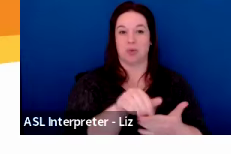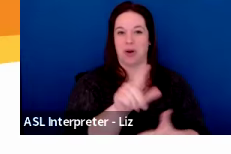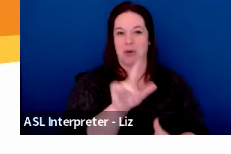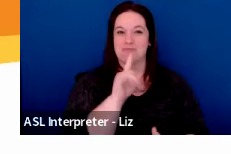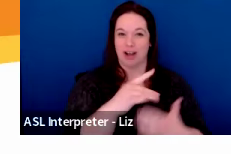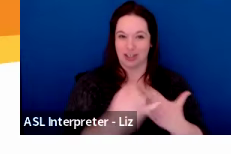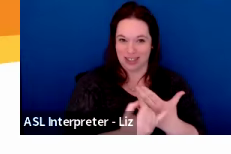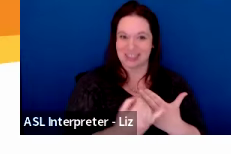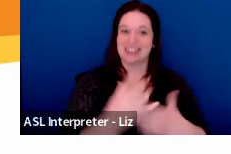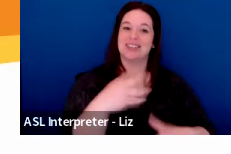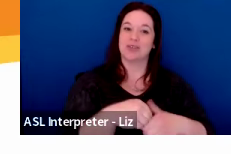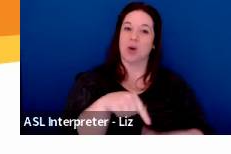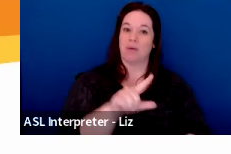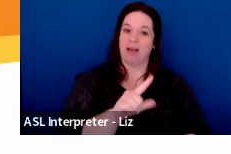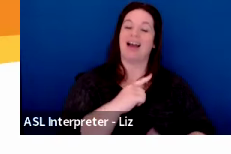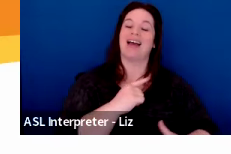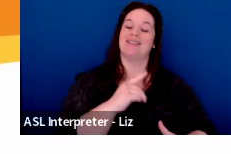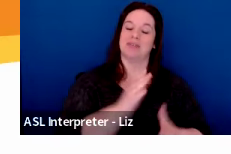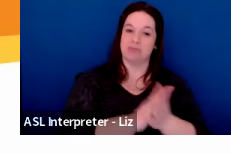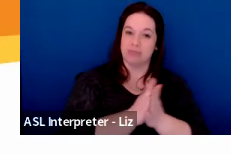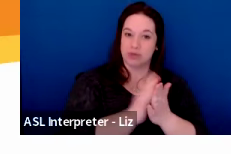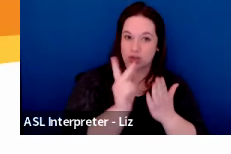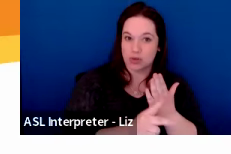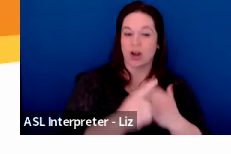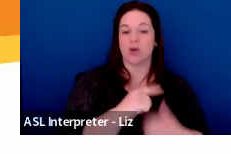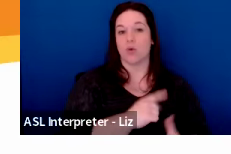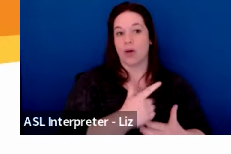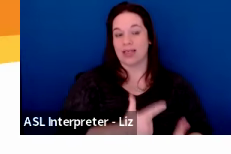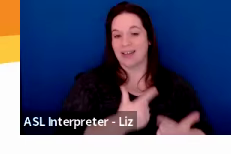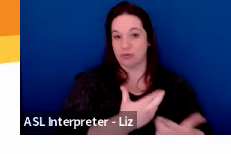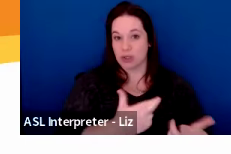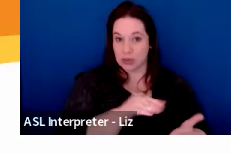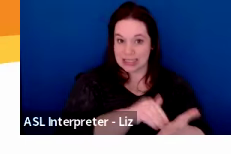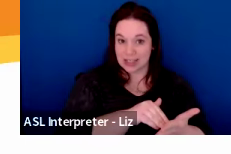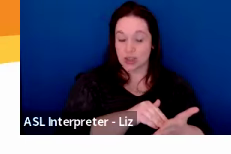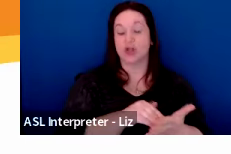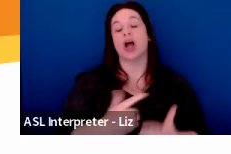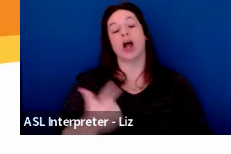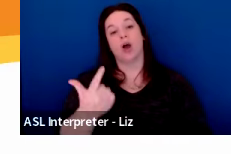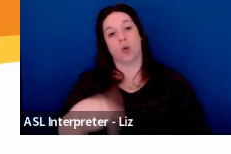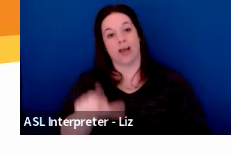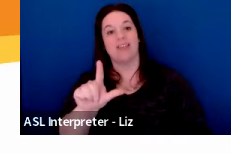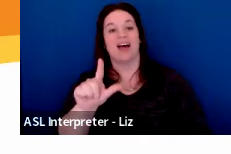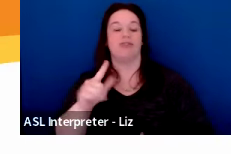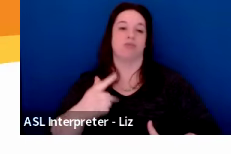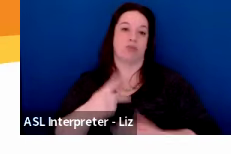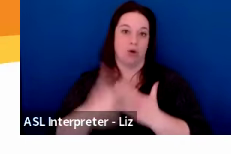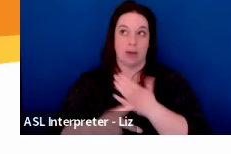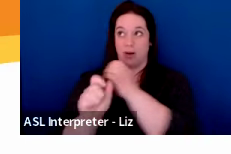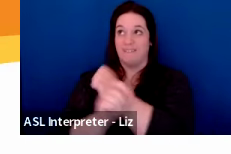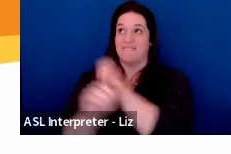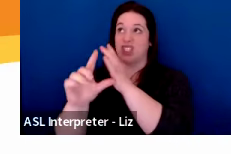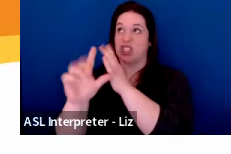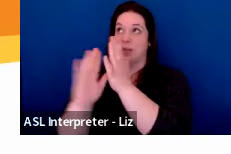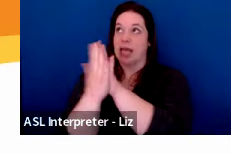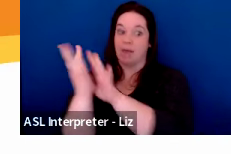initiatives, including the Paralysis Research Center and the Quality of Life program, to turn that vision into action.